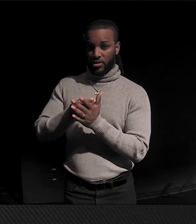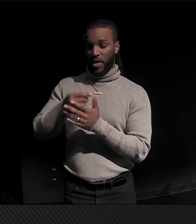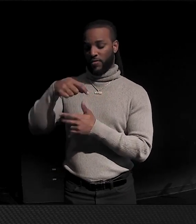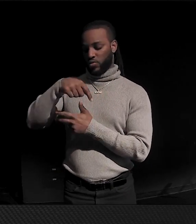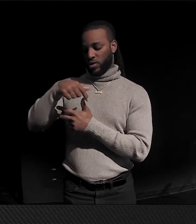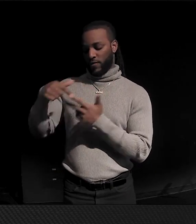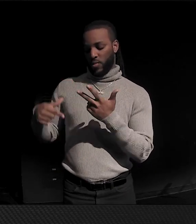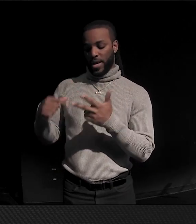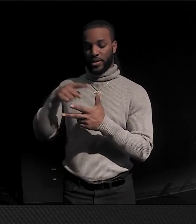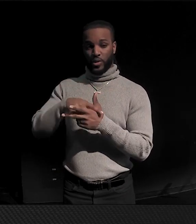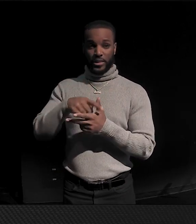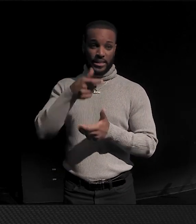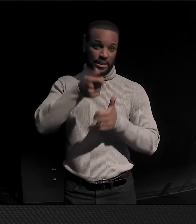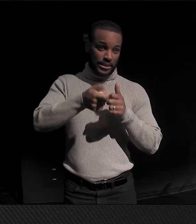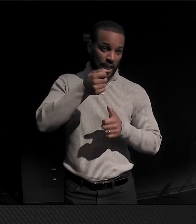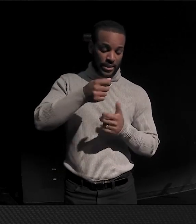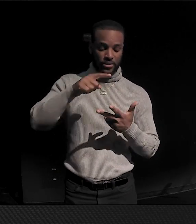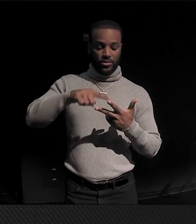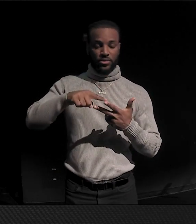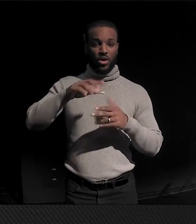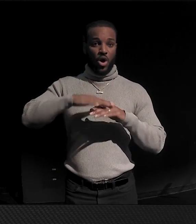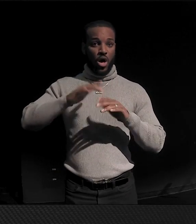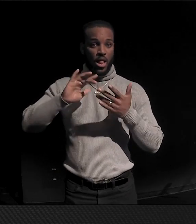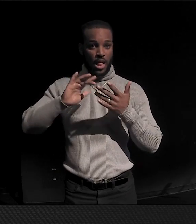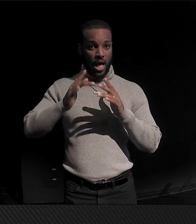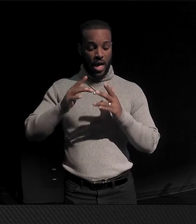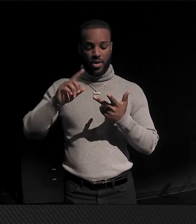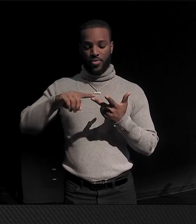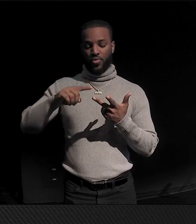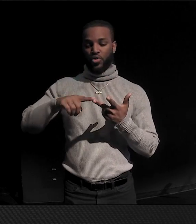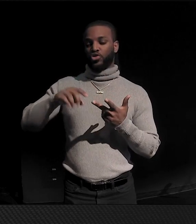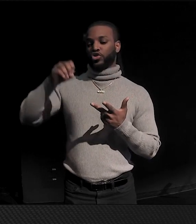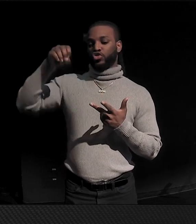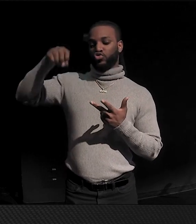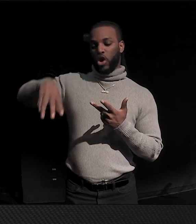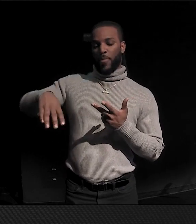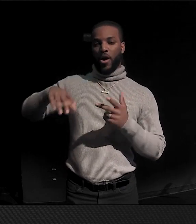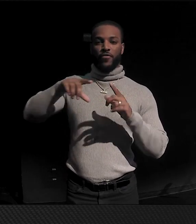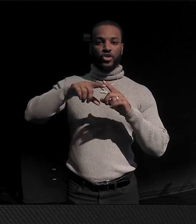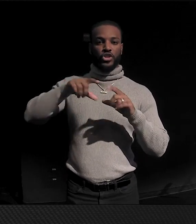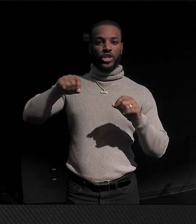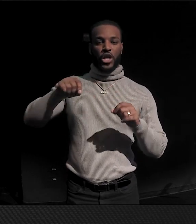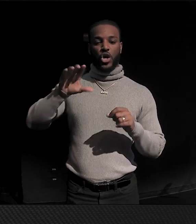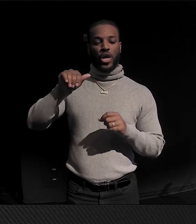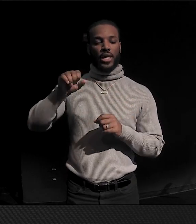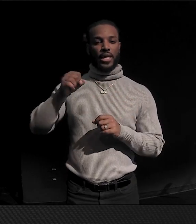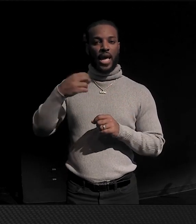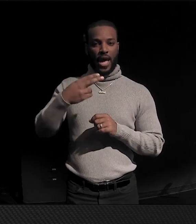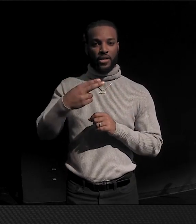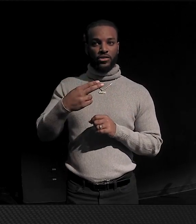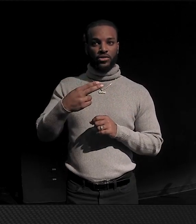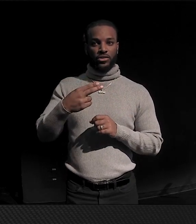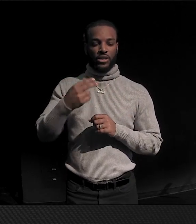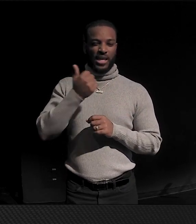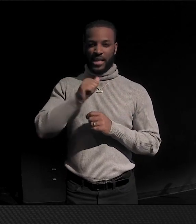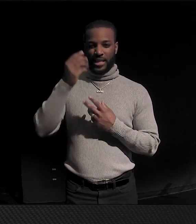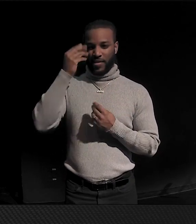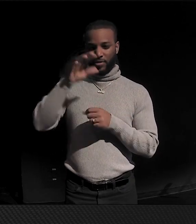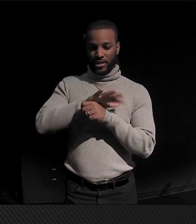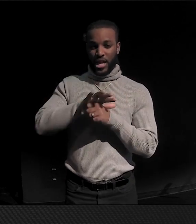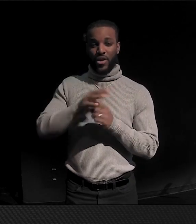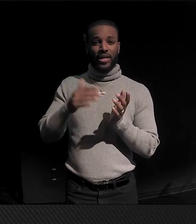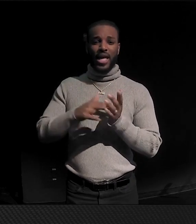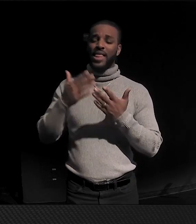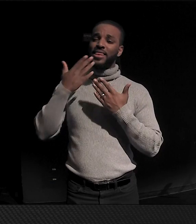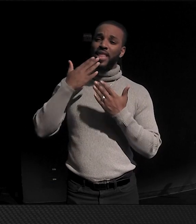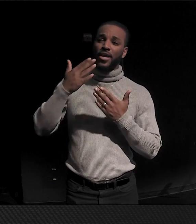it. You can text, you can give online, you can also drop off your check or cash at any of our info areas. And again, thank you